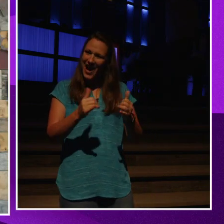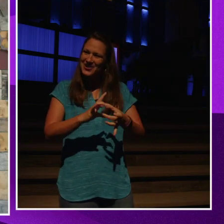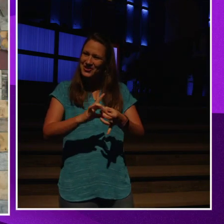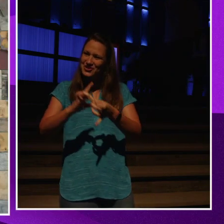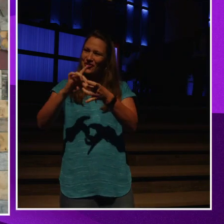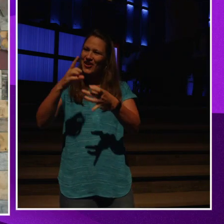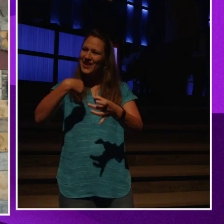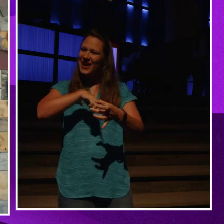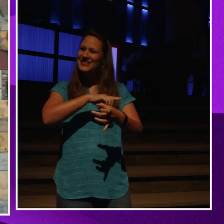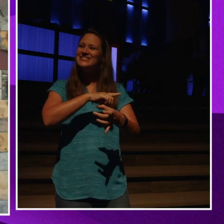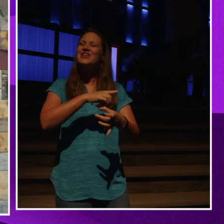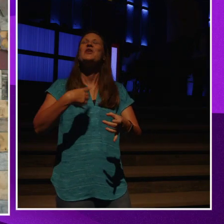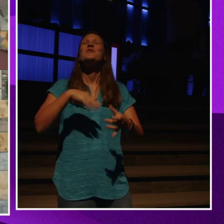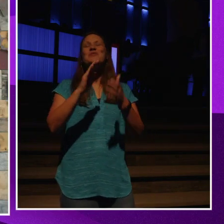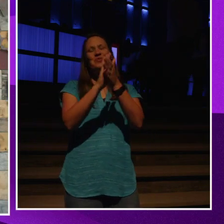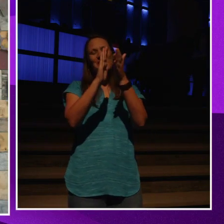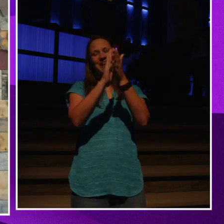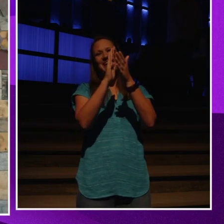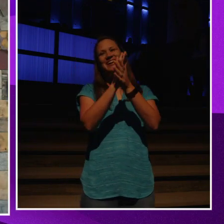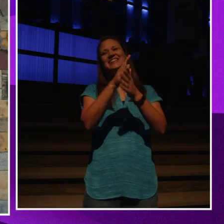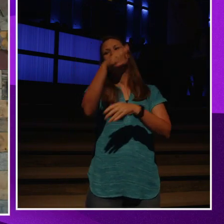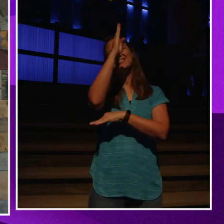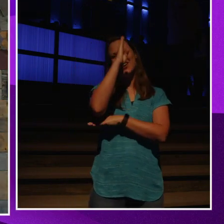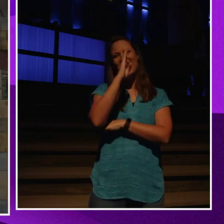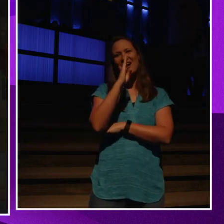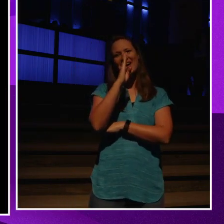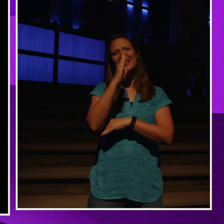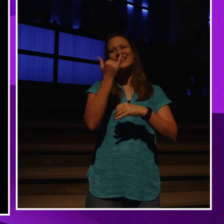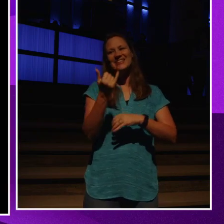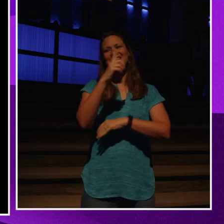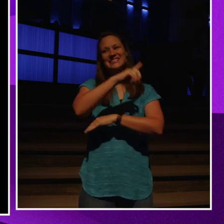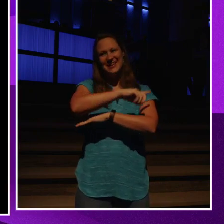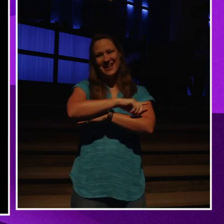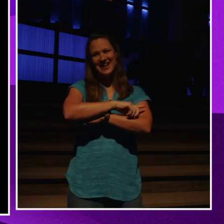praise our great God today at Central.